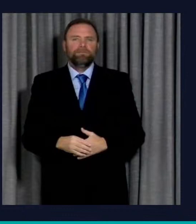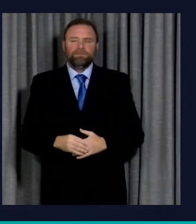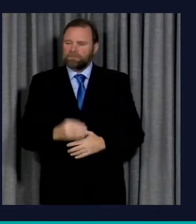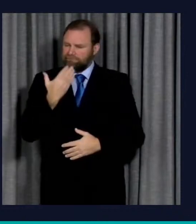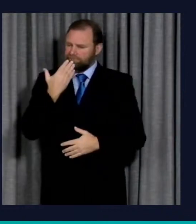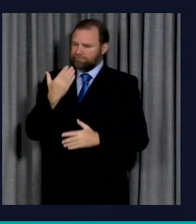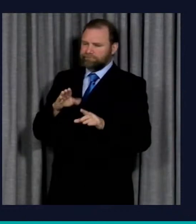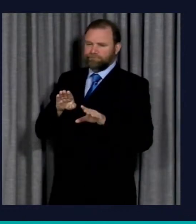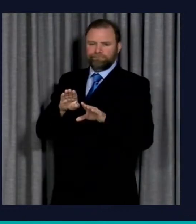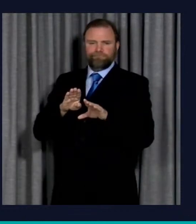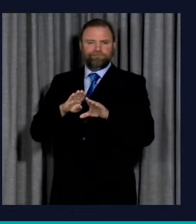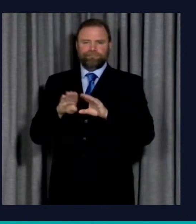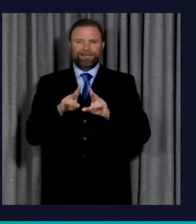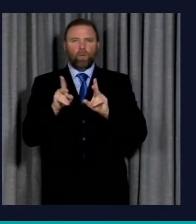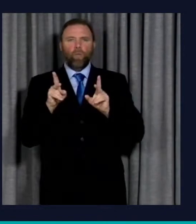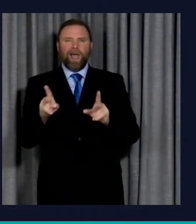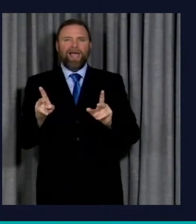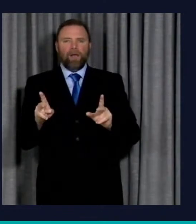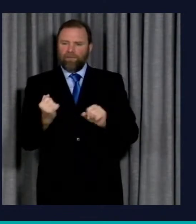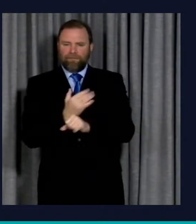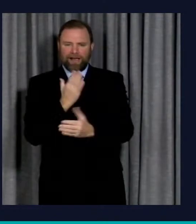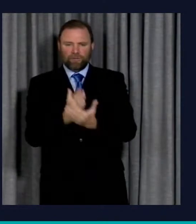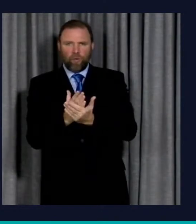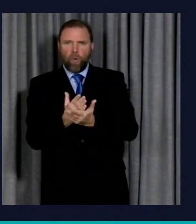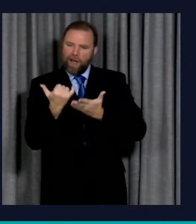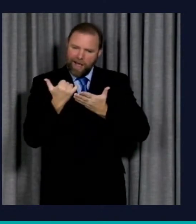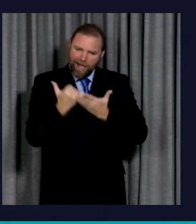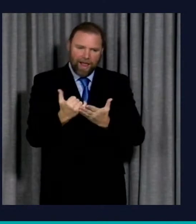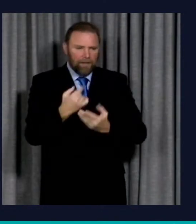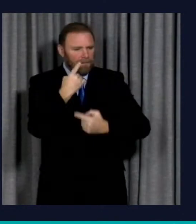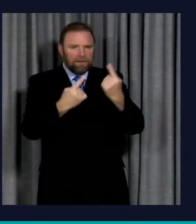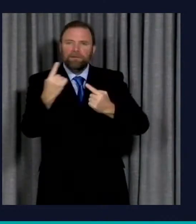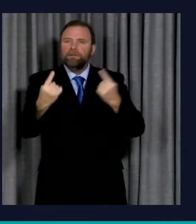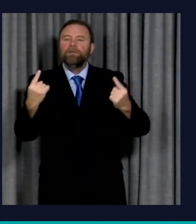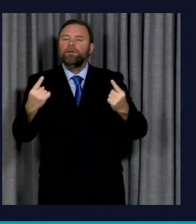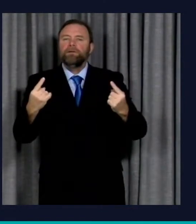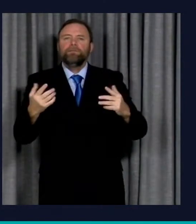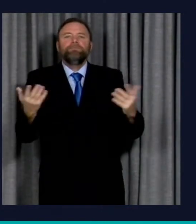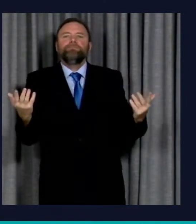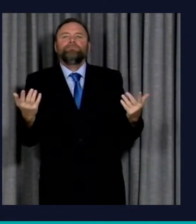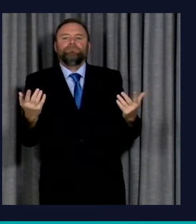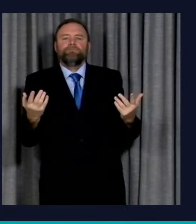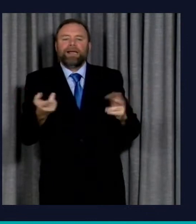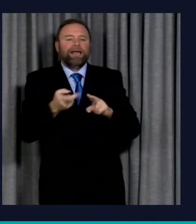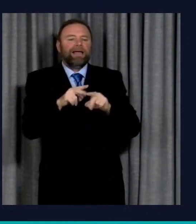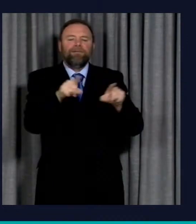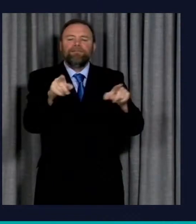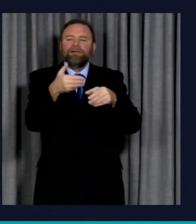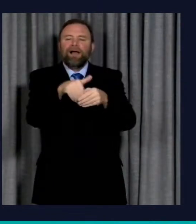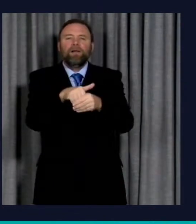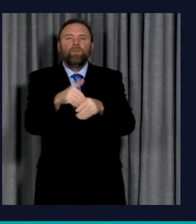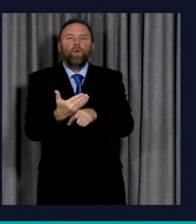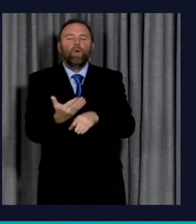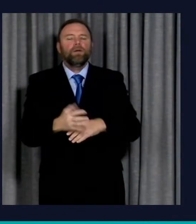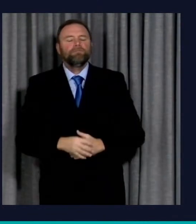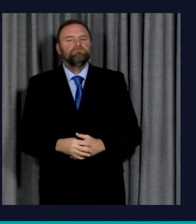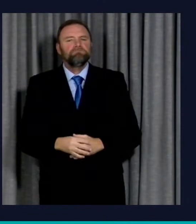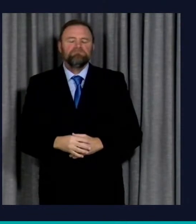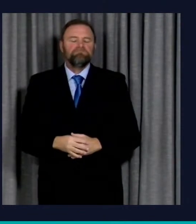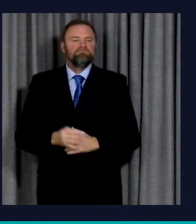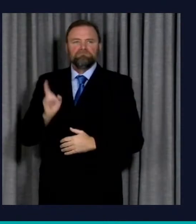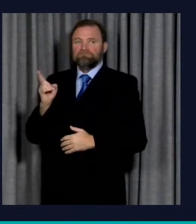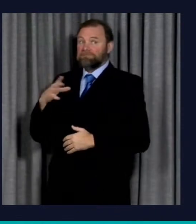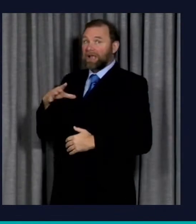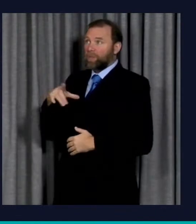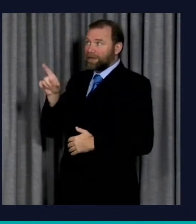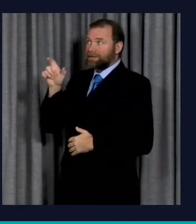practical ways of getting help to people who might not be able to be in work. For that, we need the